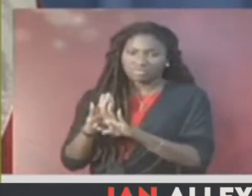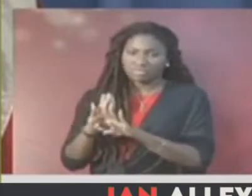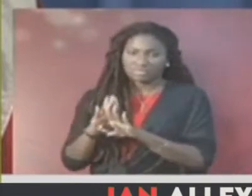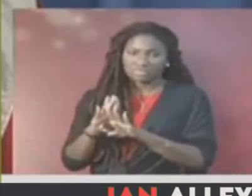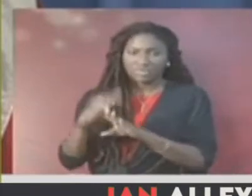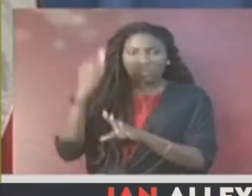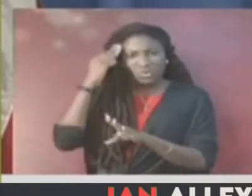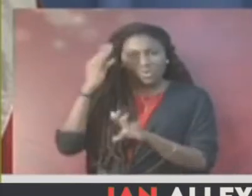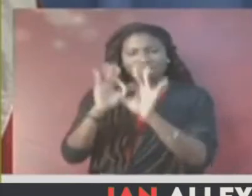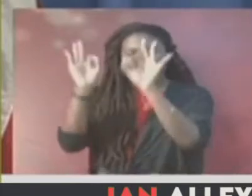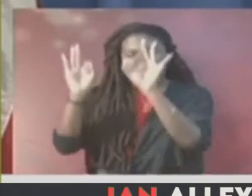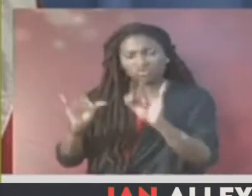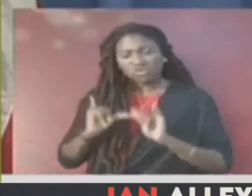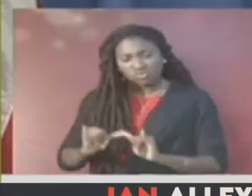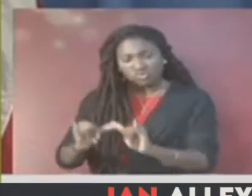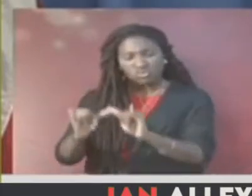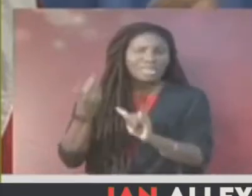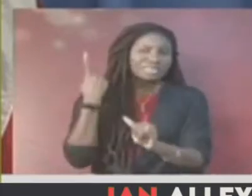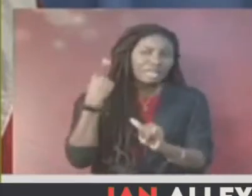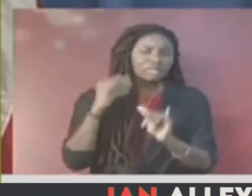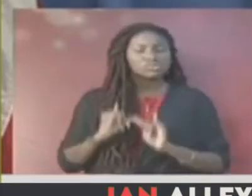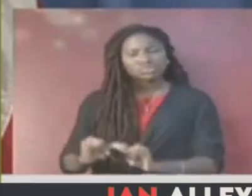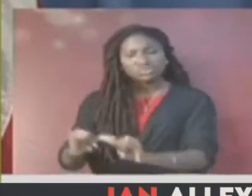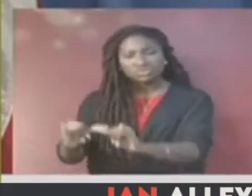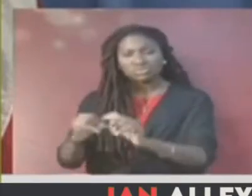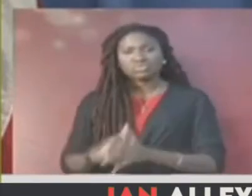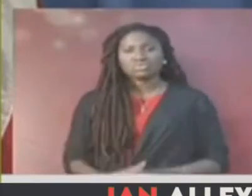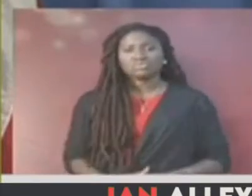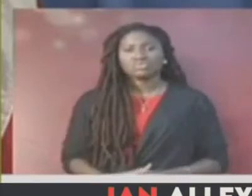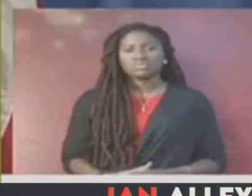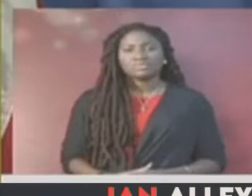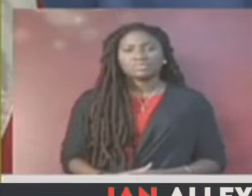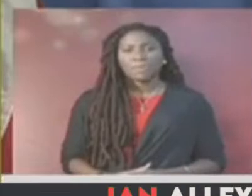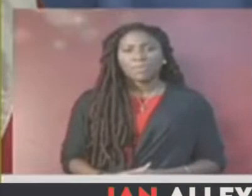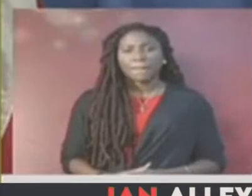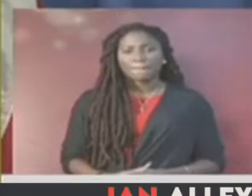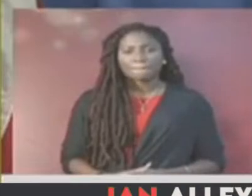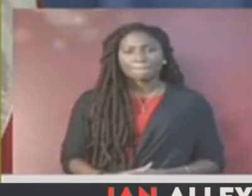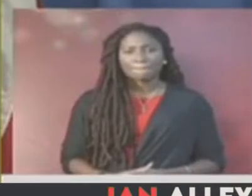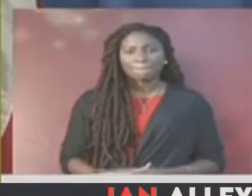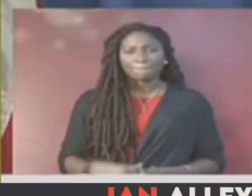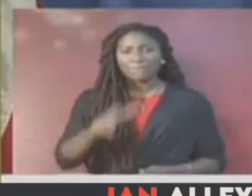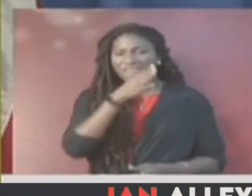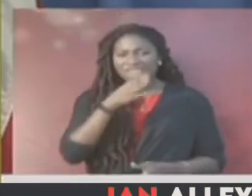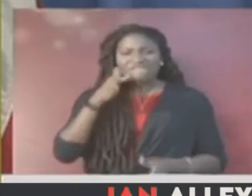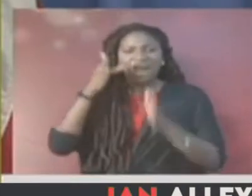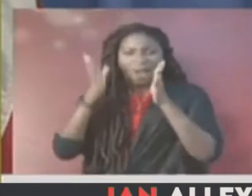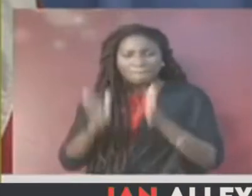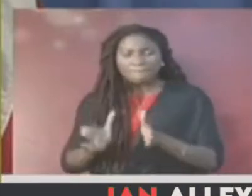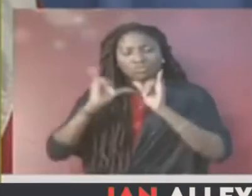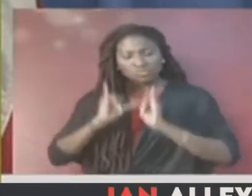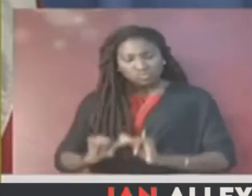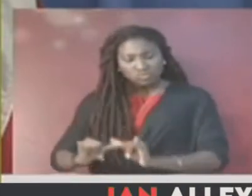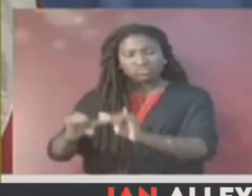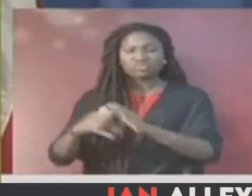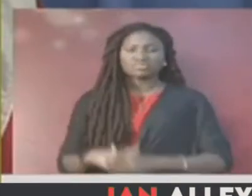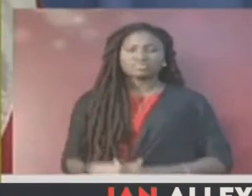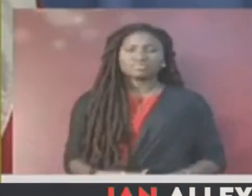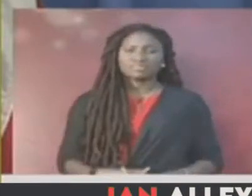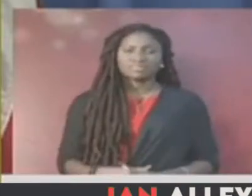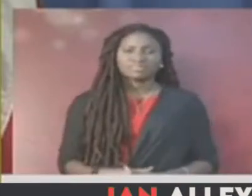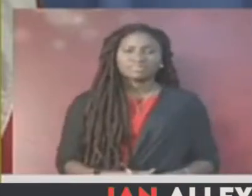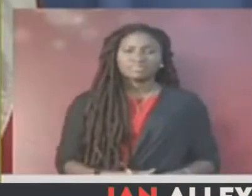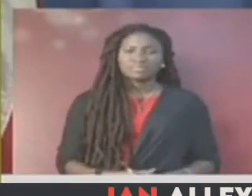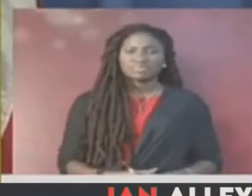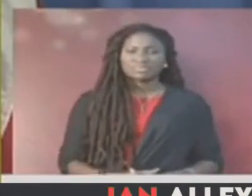on, transportation will still go on, energy sector is still going on, and farming, agricultural farming is still going on. So what the government has